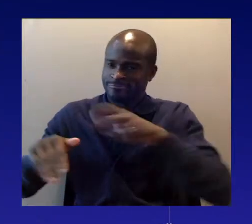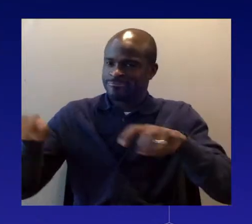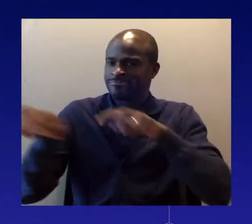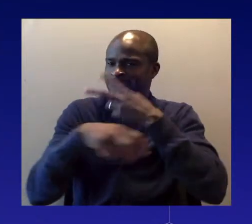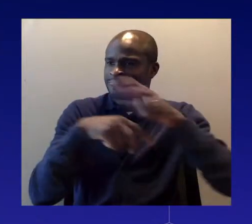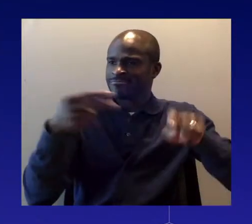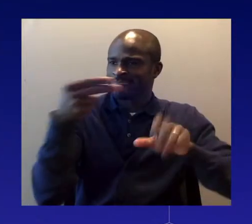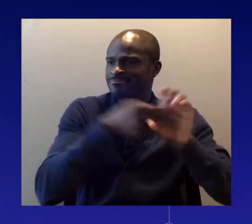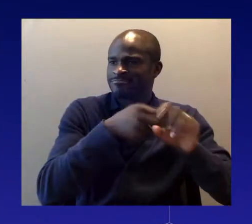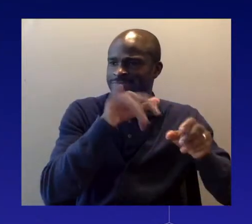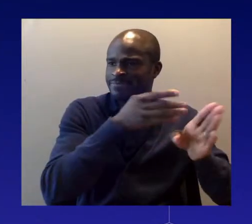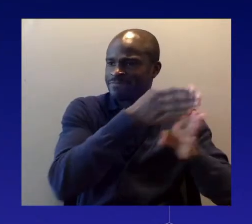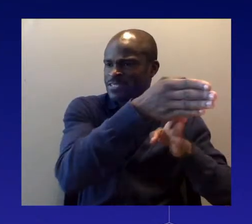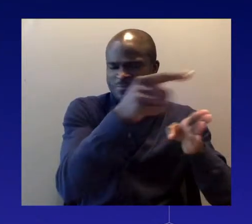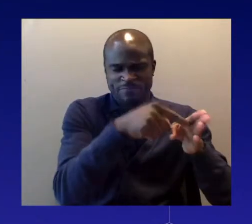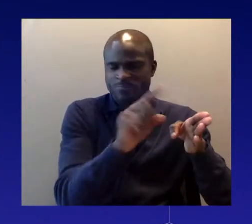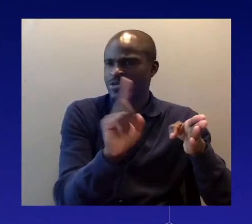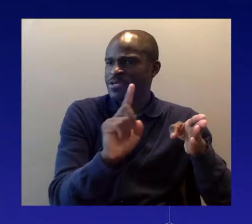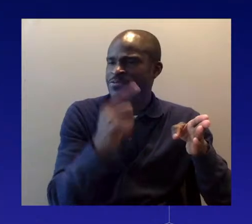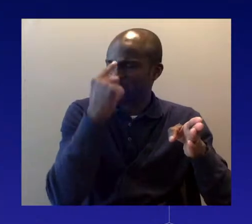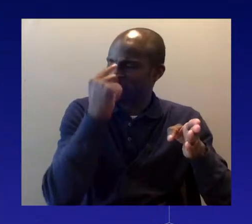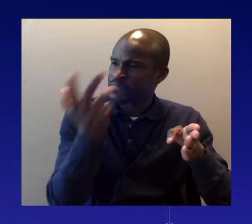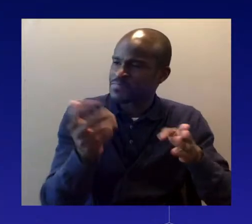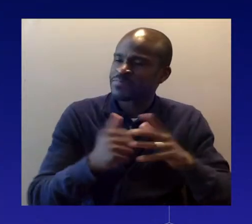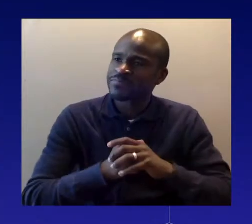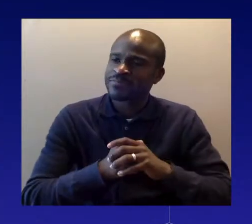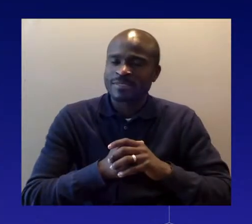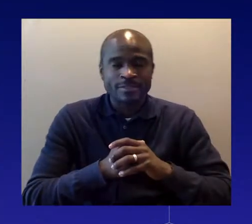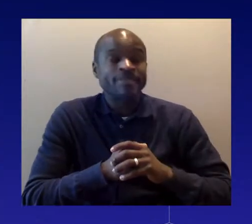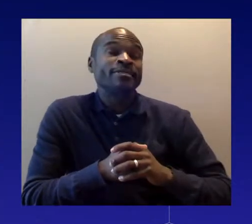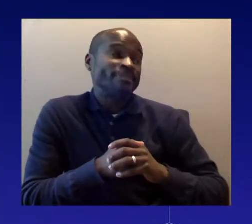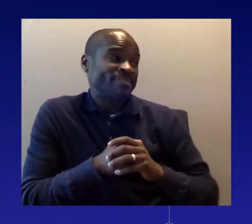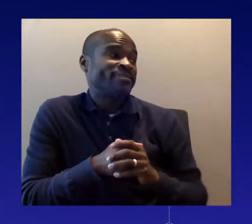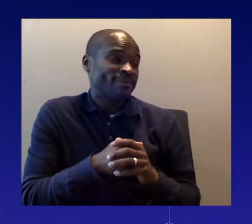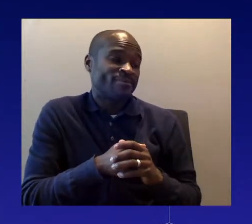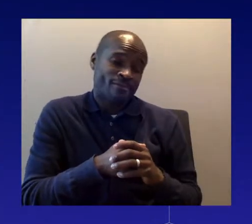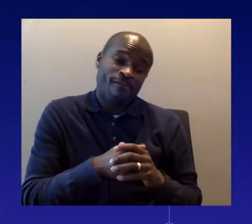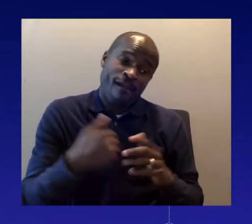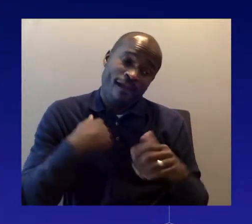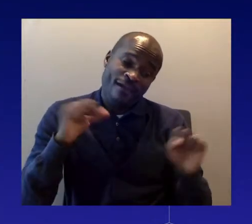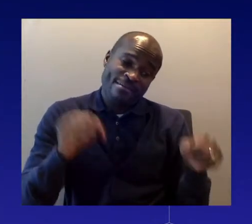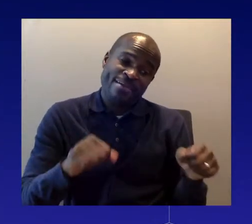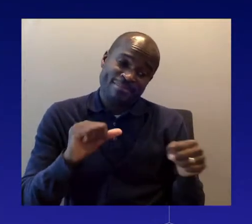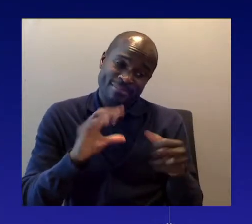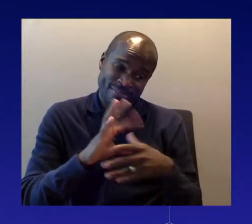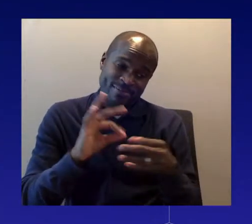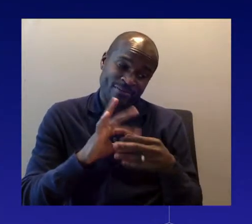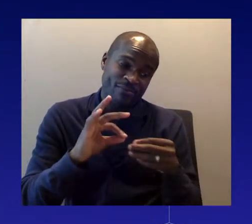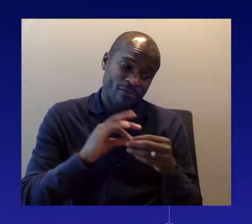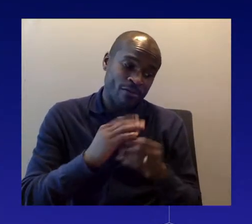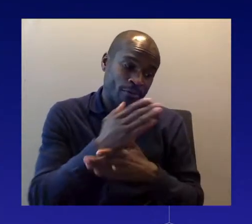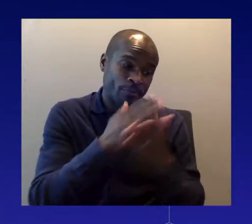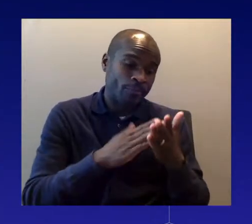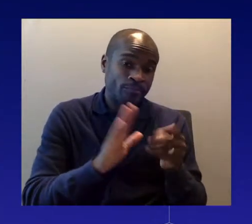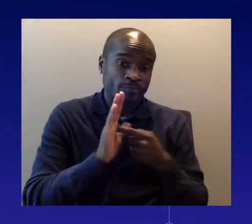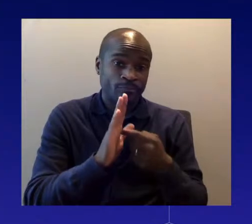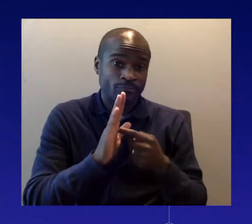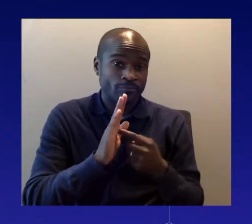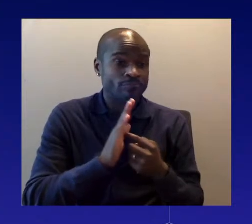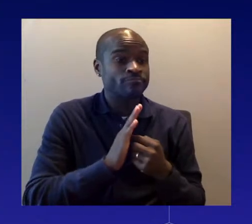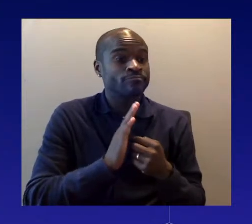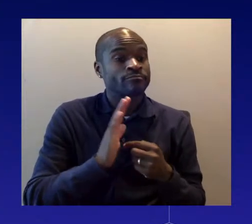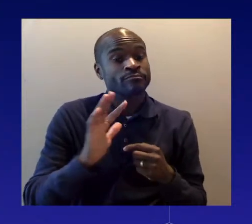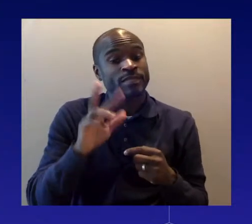we'll close with that. Well, I can say that some examples that we've used in Philadelphia have